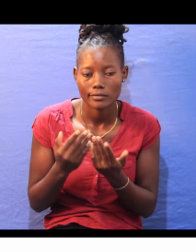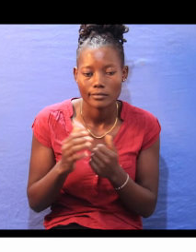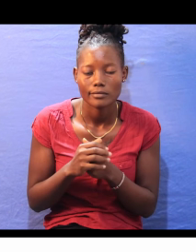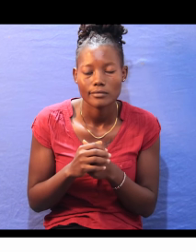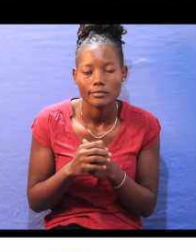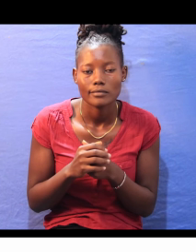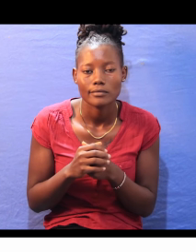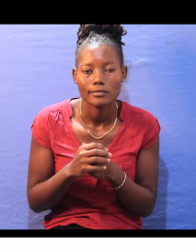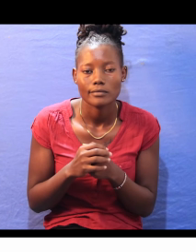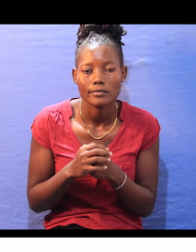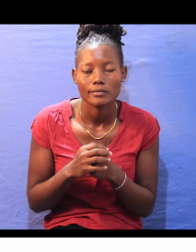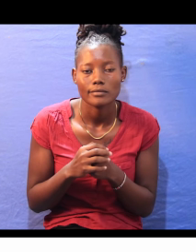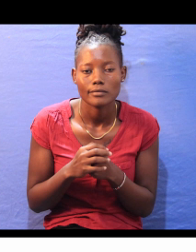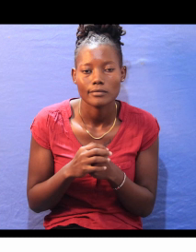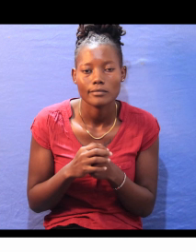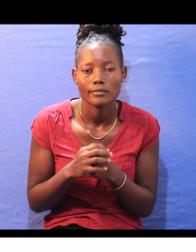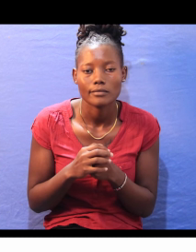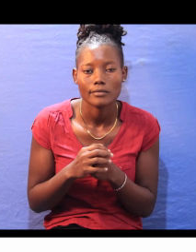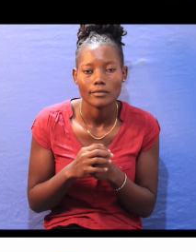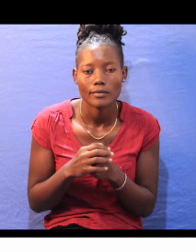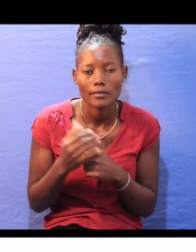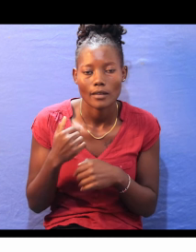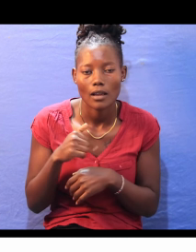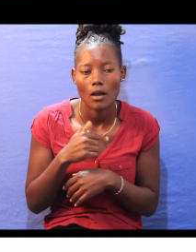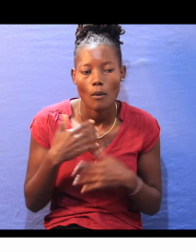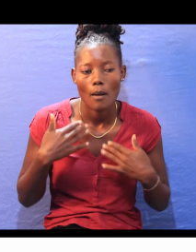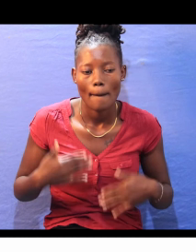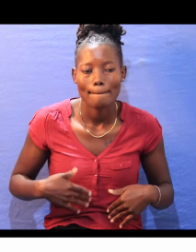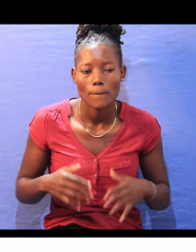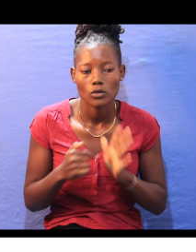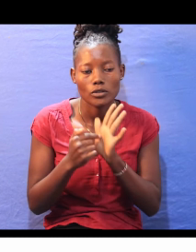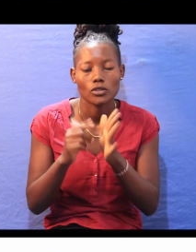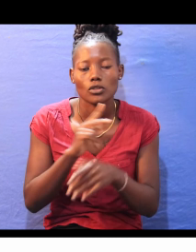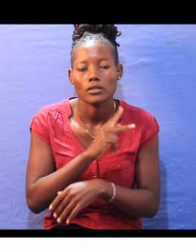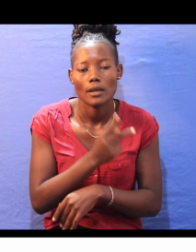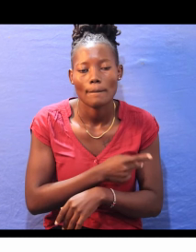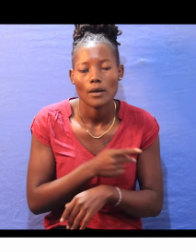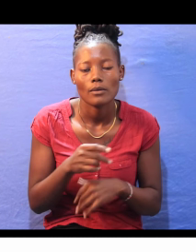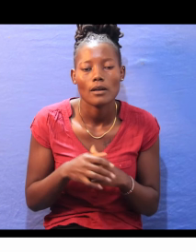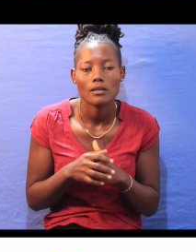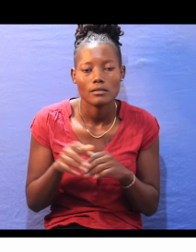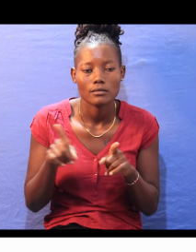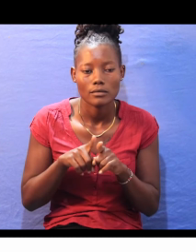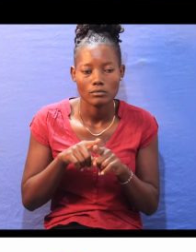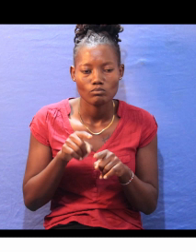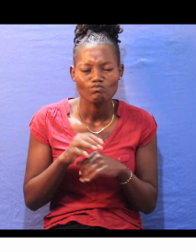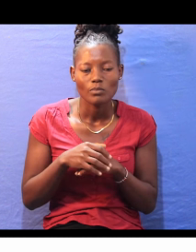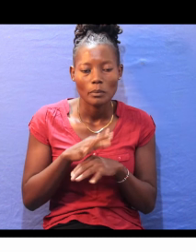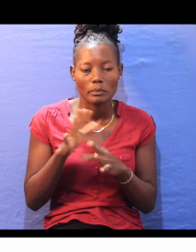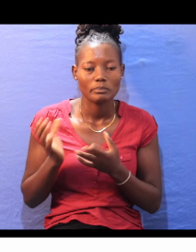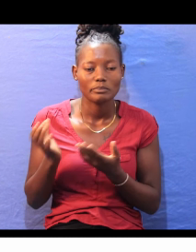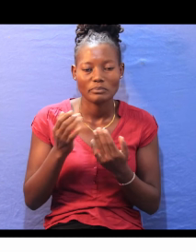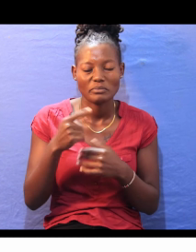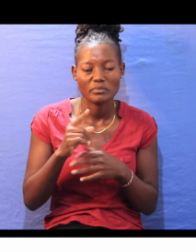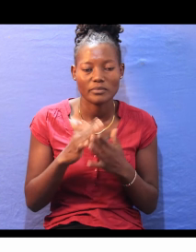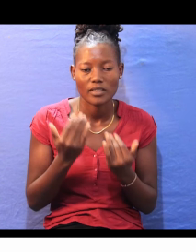jerk. Our ability to express power, lift heavier things, move